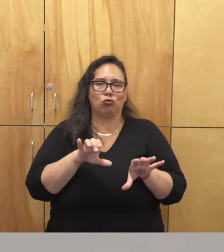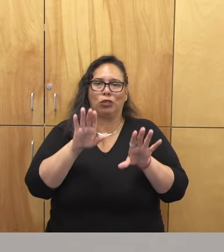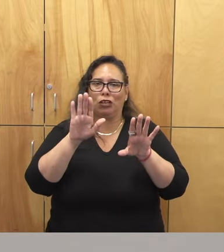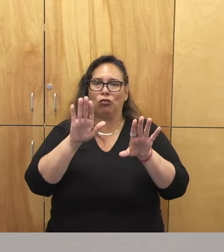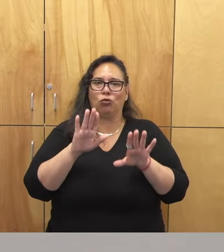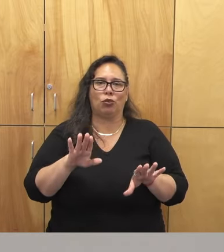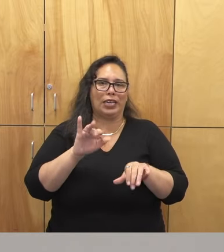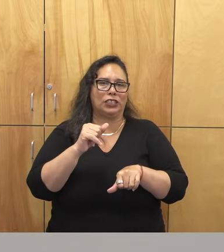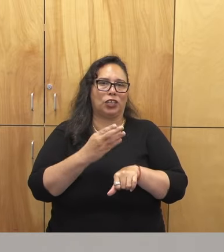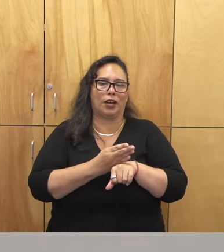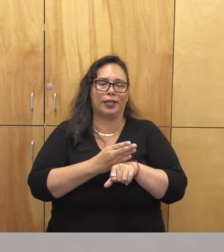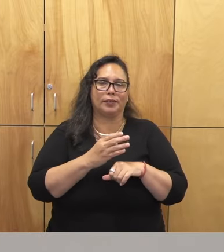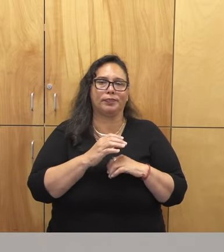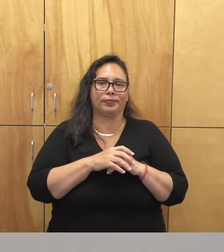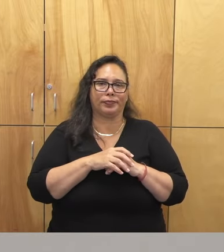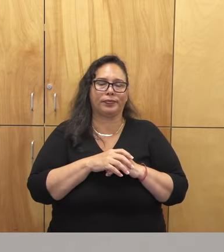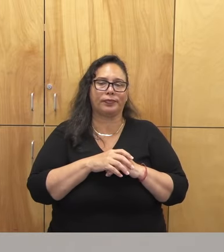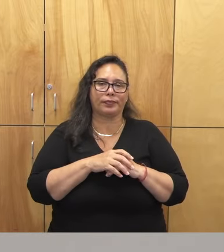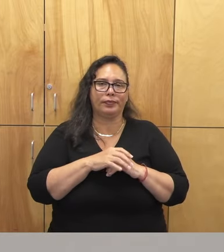job